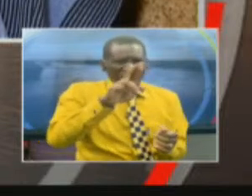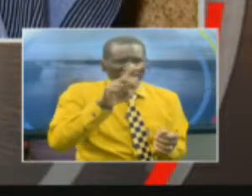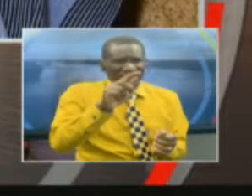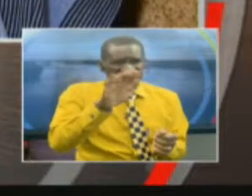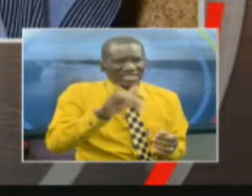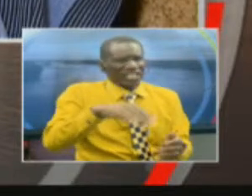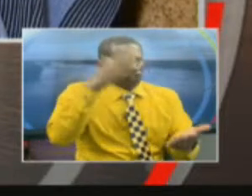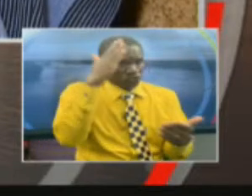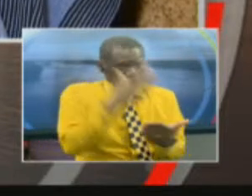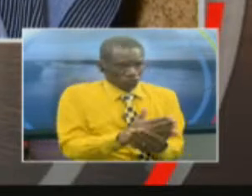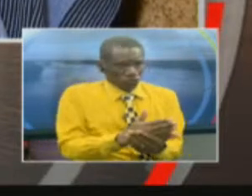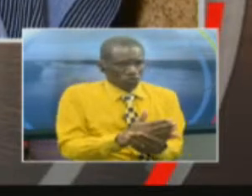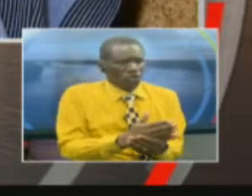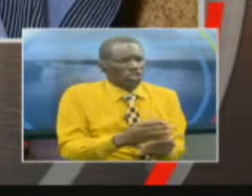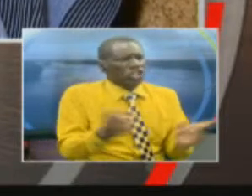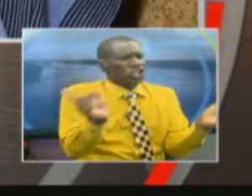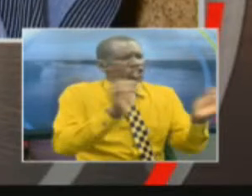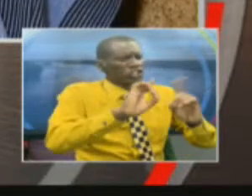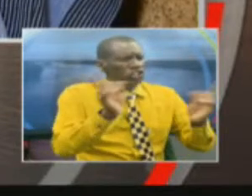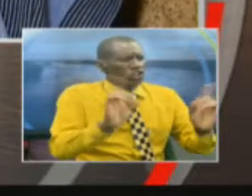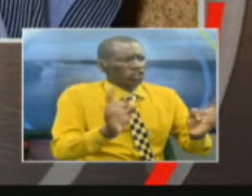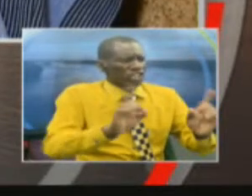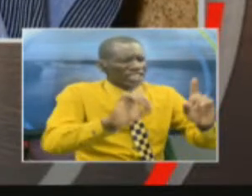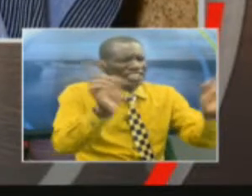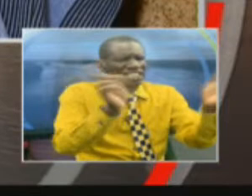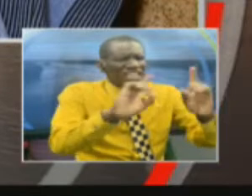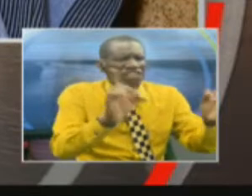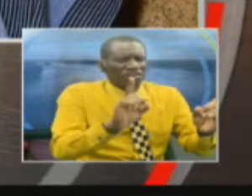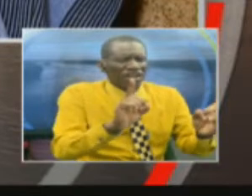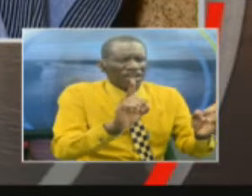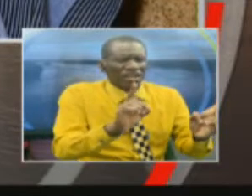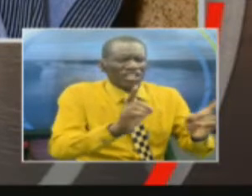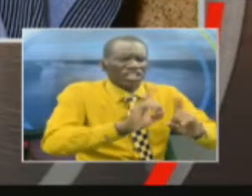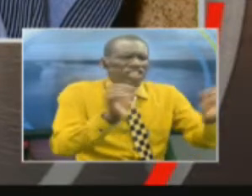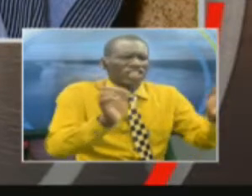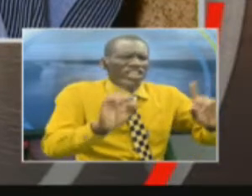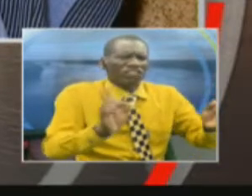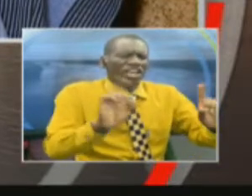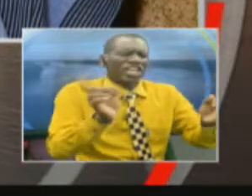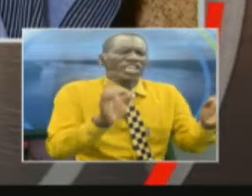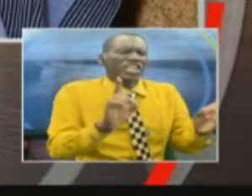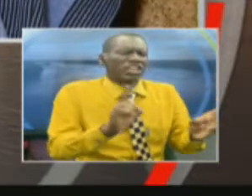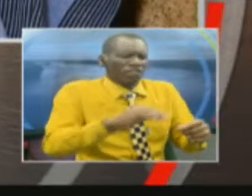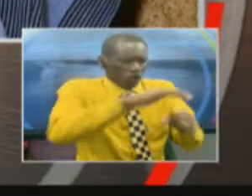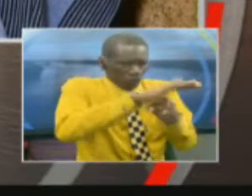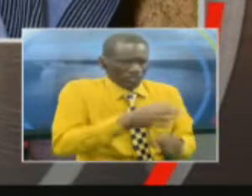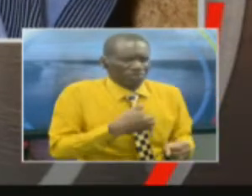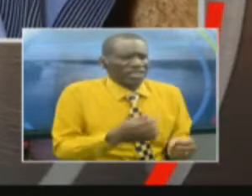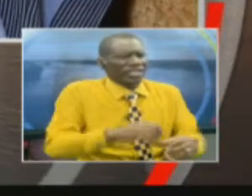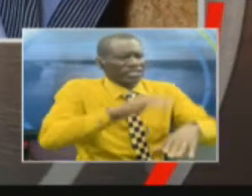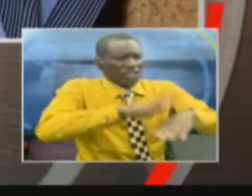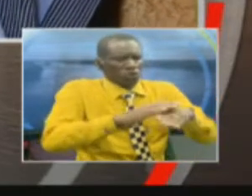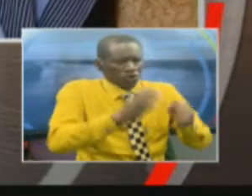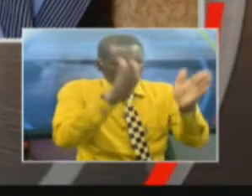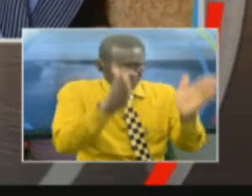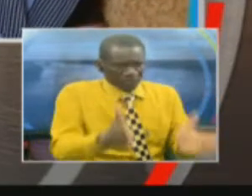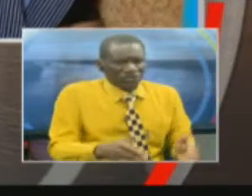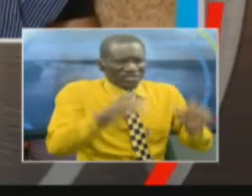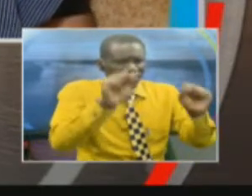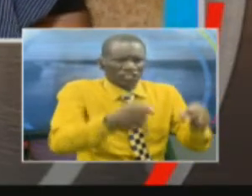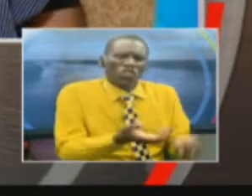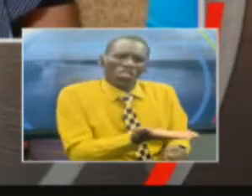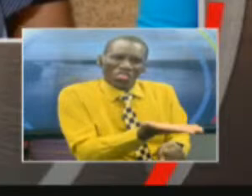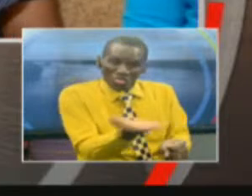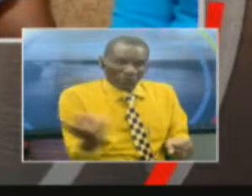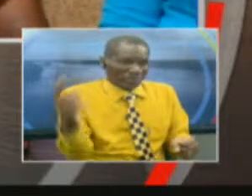does not quote things, and she's a beautiful person, yeah. Those